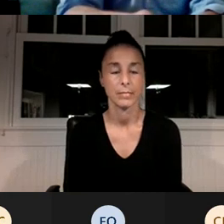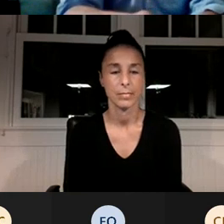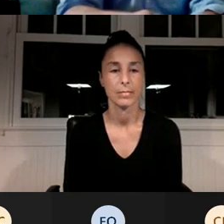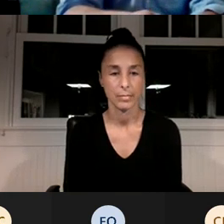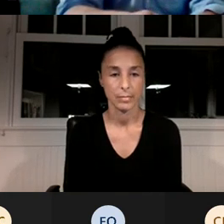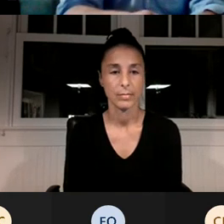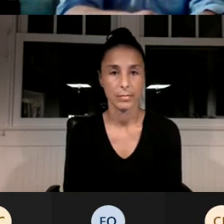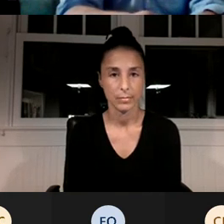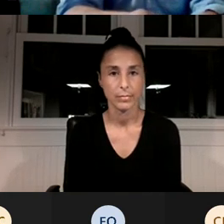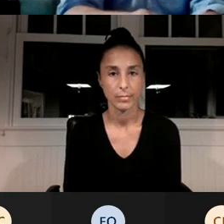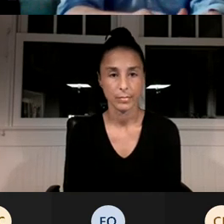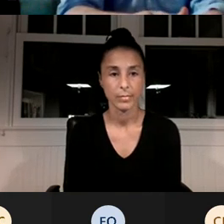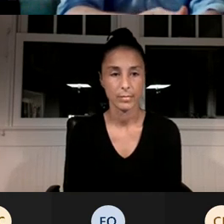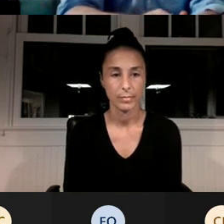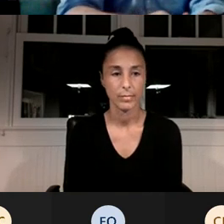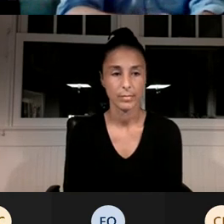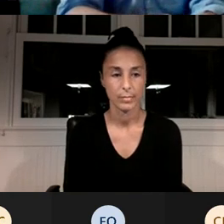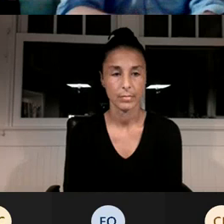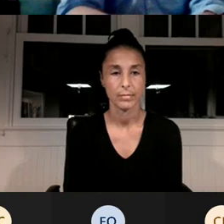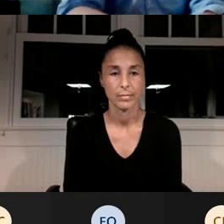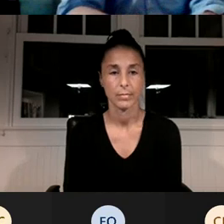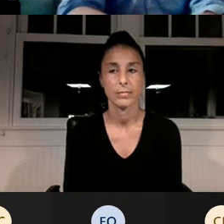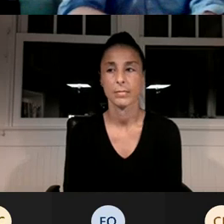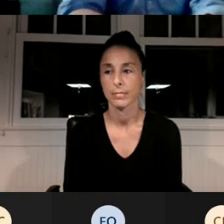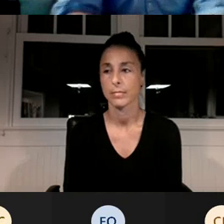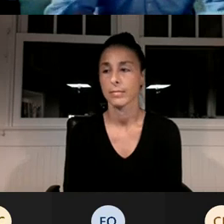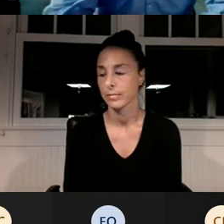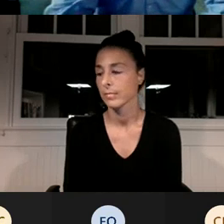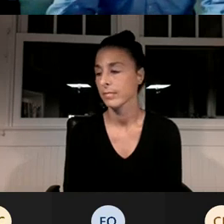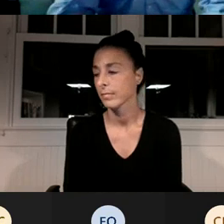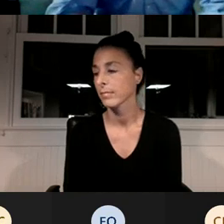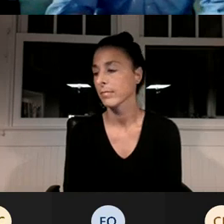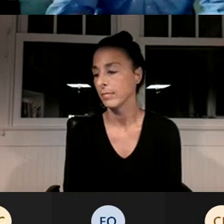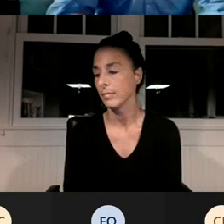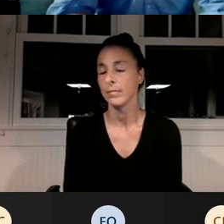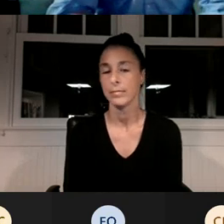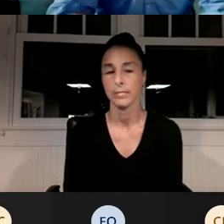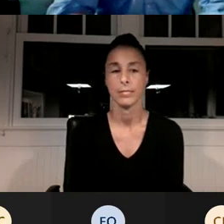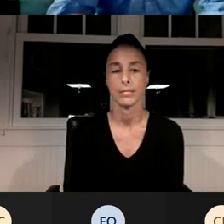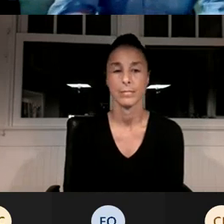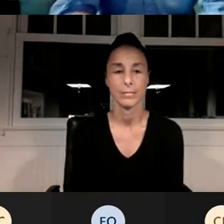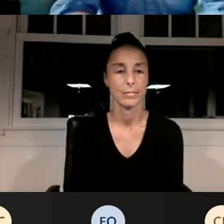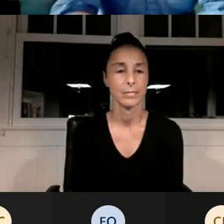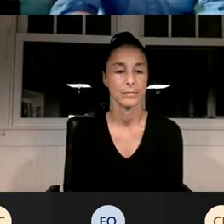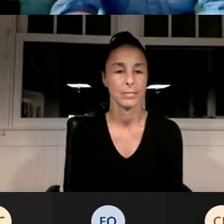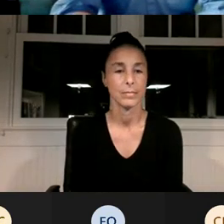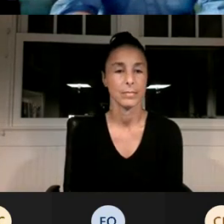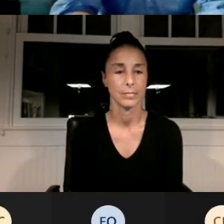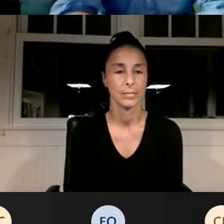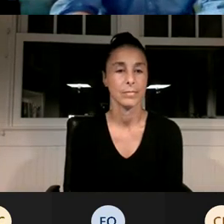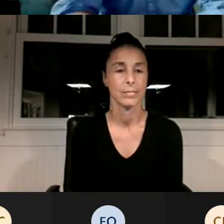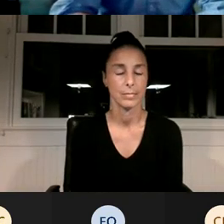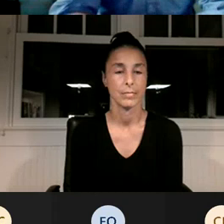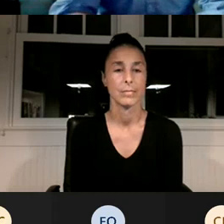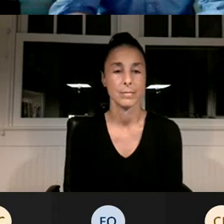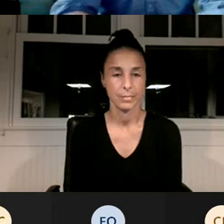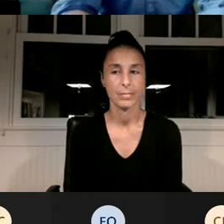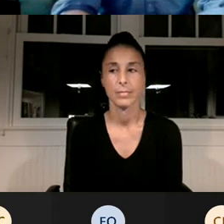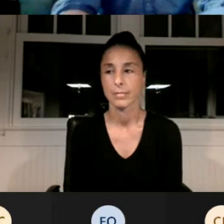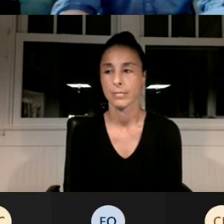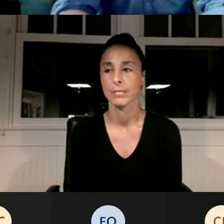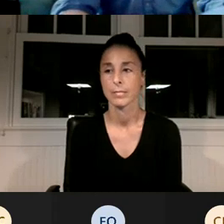engaged in that deep of an analysis at this point. But I think when we start looking at all 70 of the sites that are looked at throughout